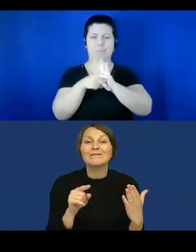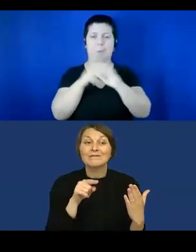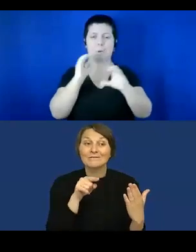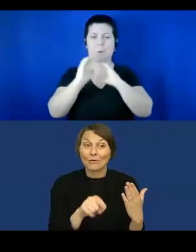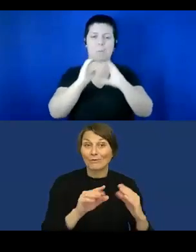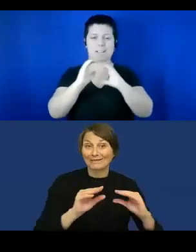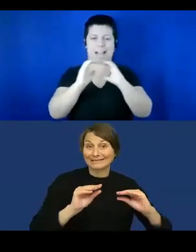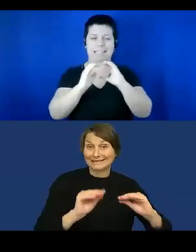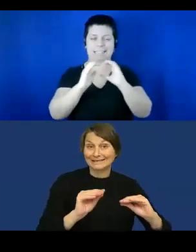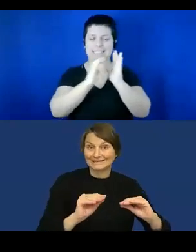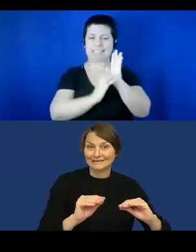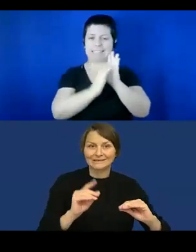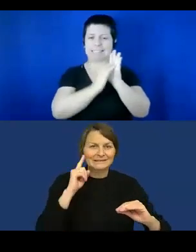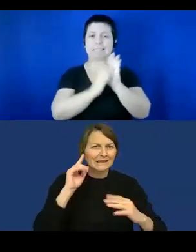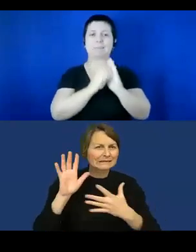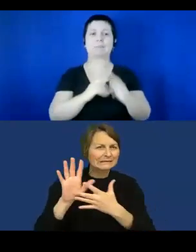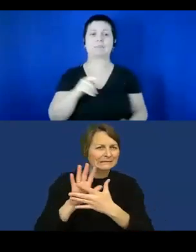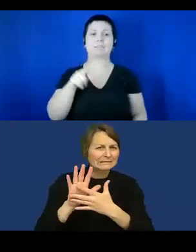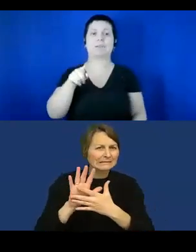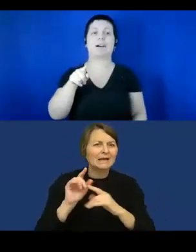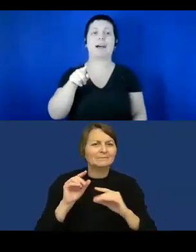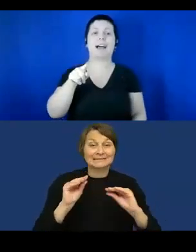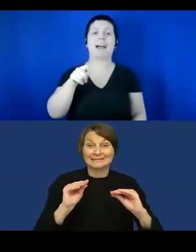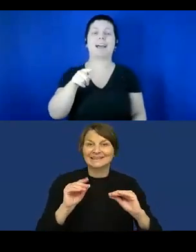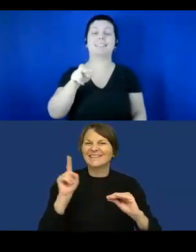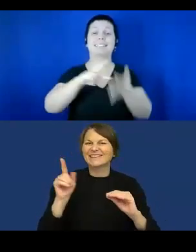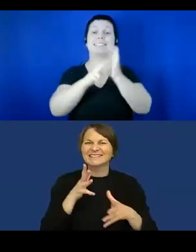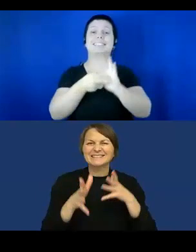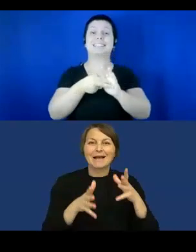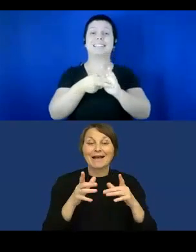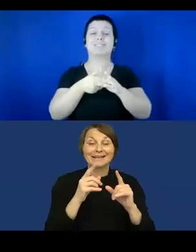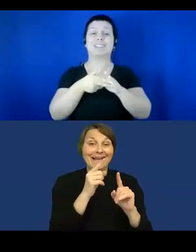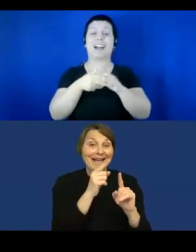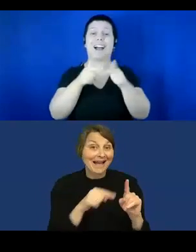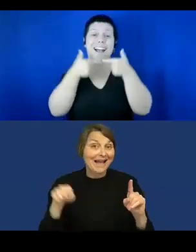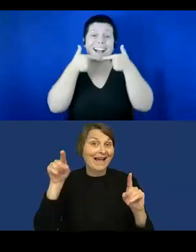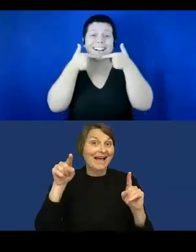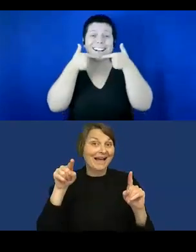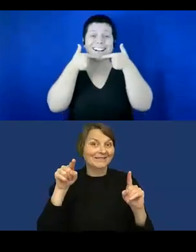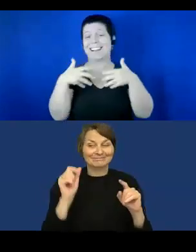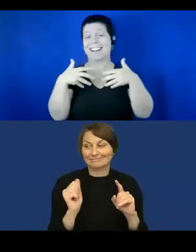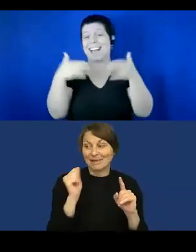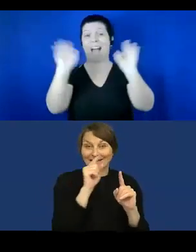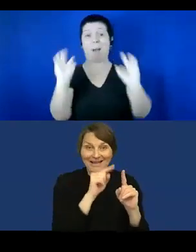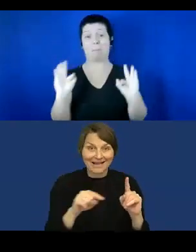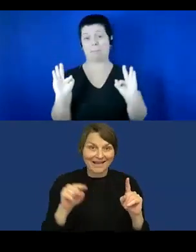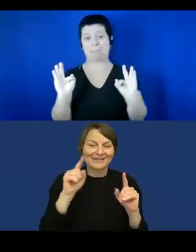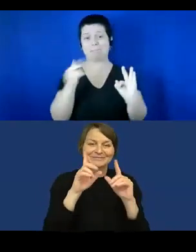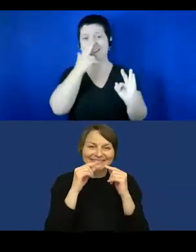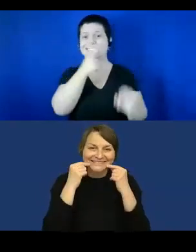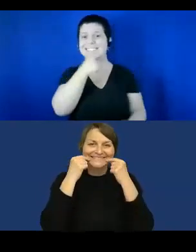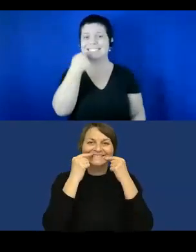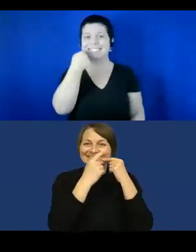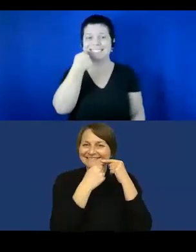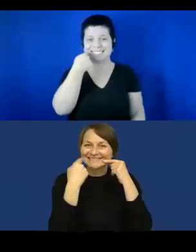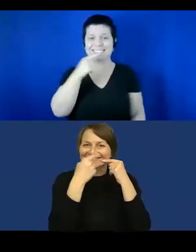And this is the sign for happy. It's basically sort of resembles a smiley face or a smiling mouth. And we mimic